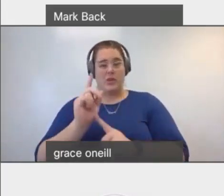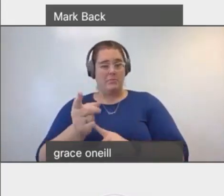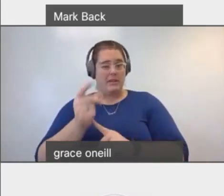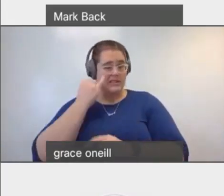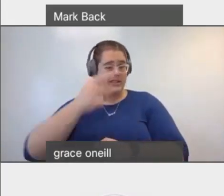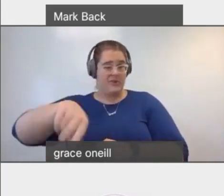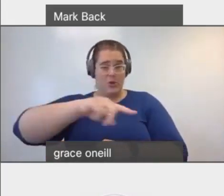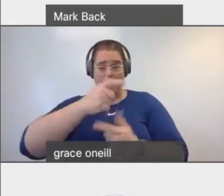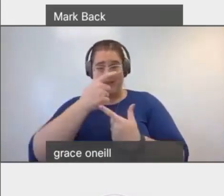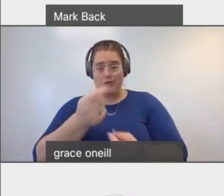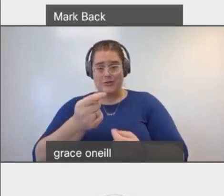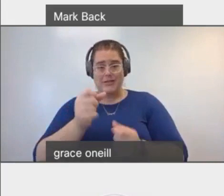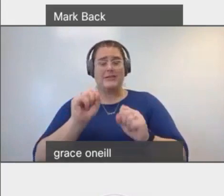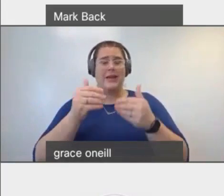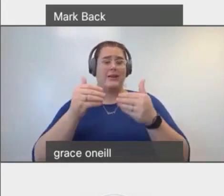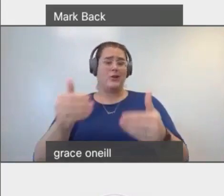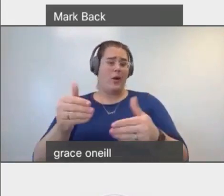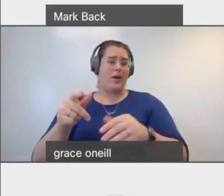interested in doing it, they could do that now.